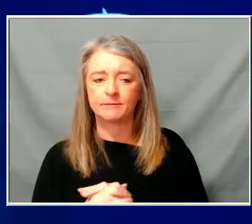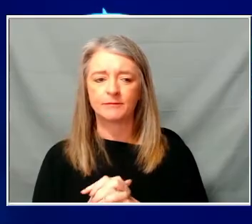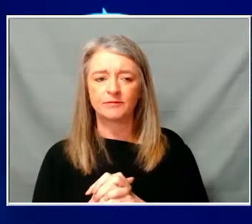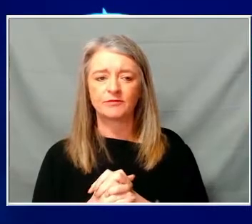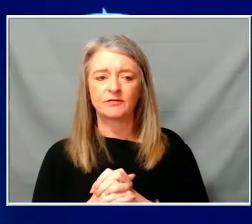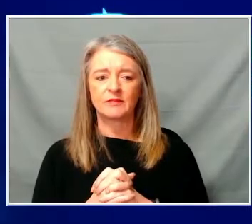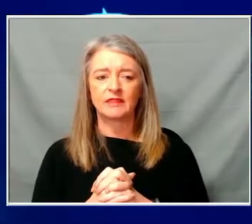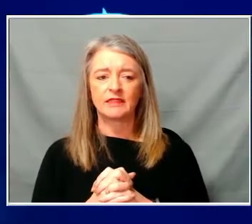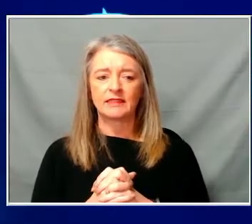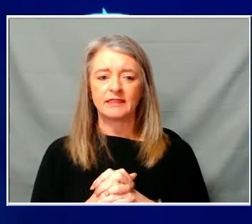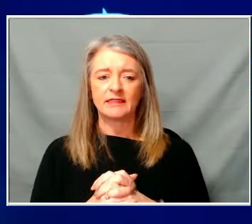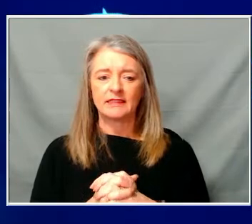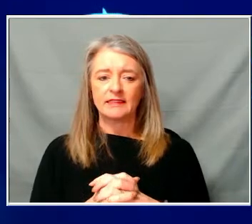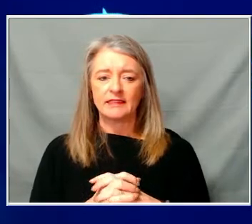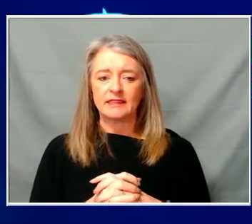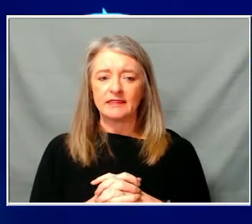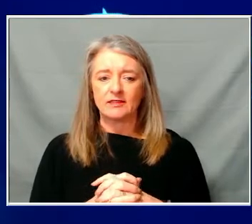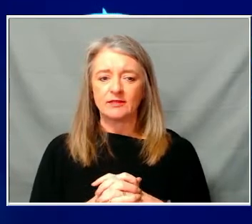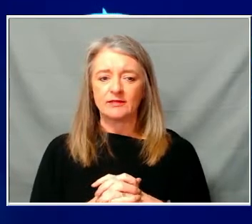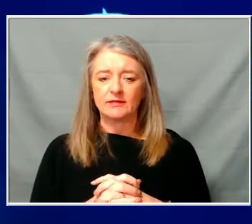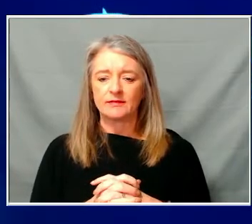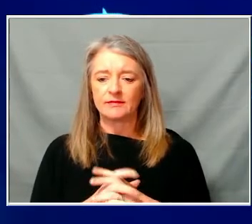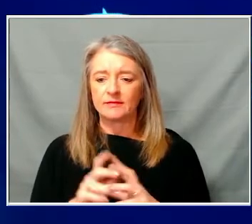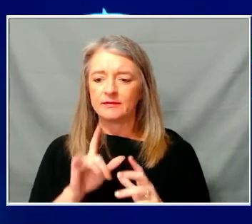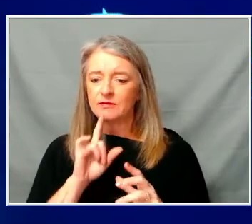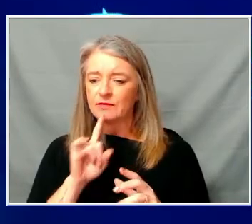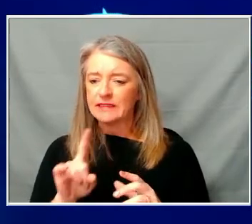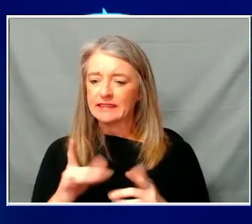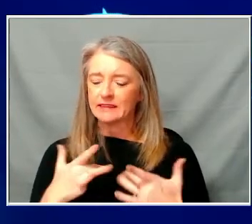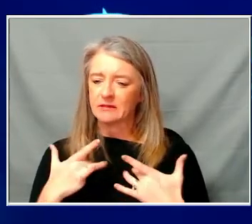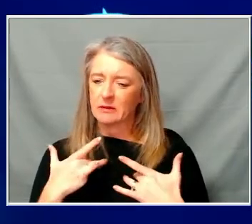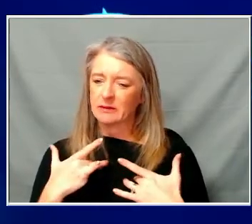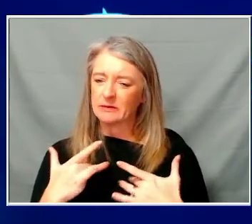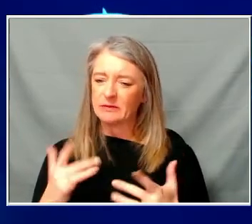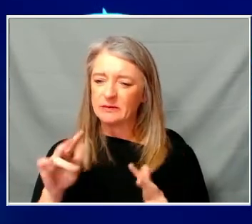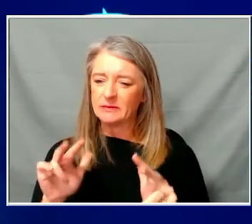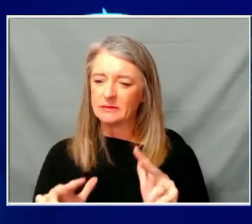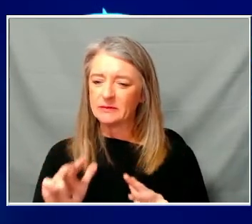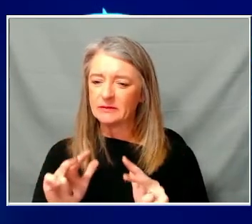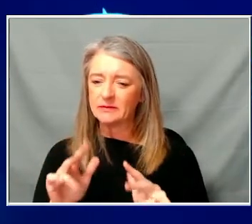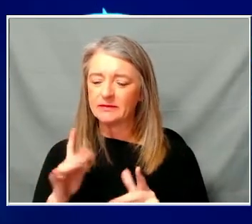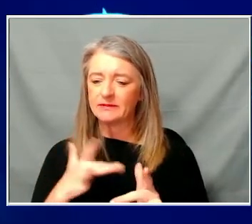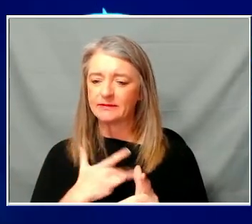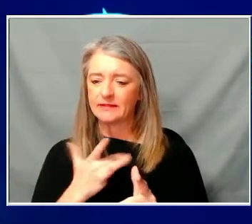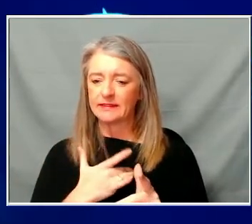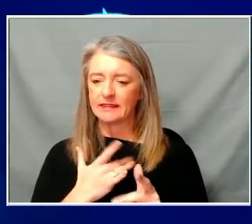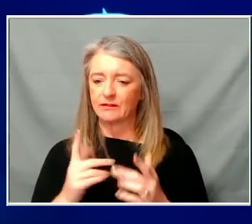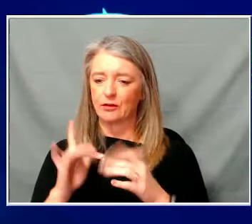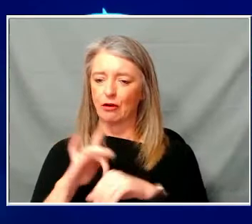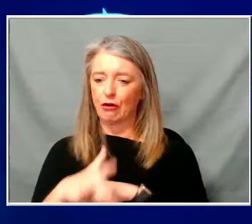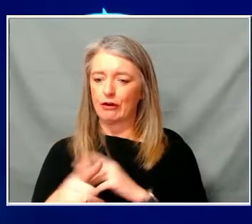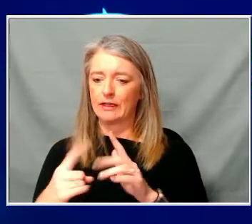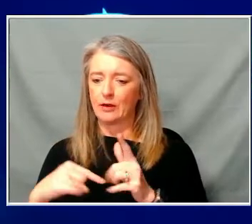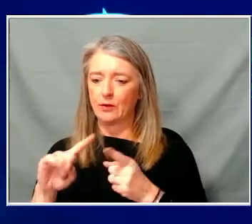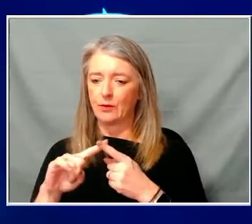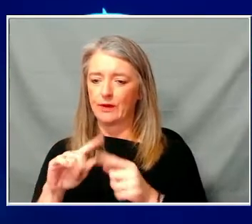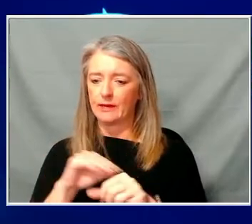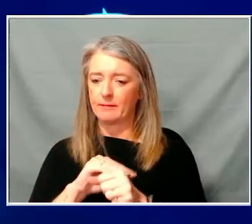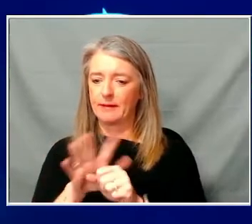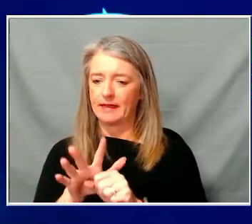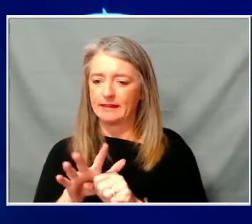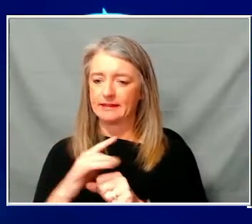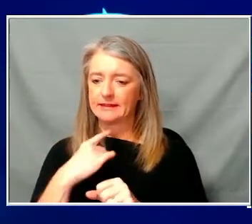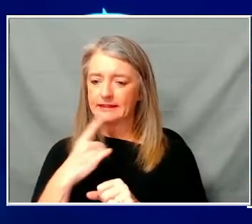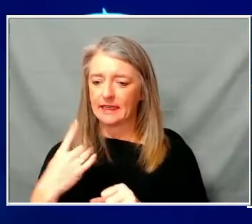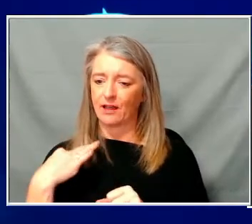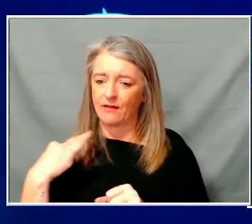I don't recall a more unusual feeling in the early days of the pandemic when we had to make the decision to tell our